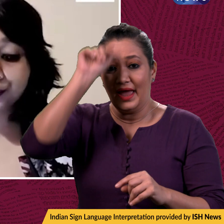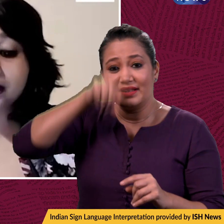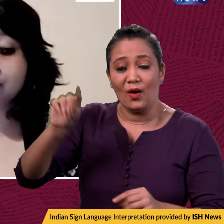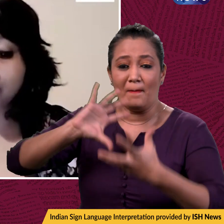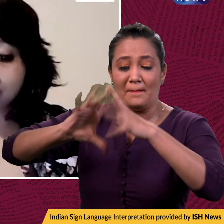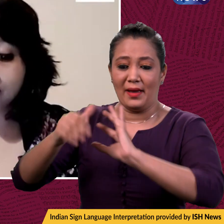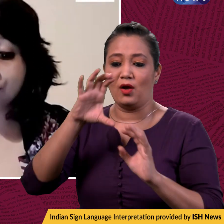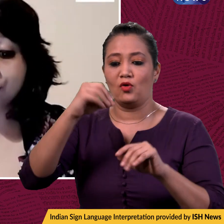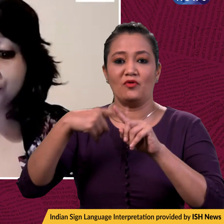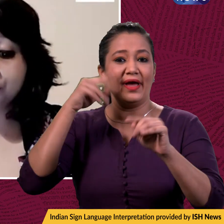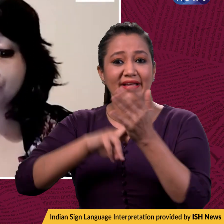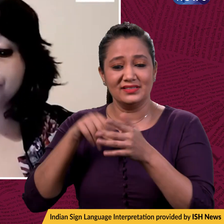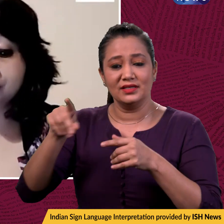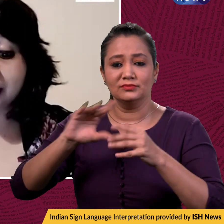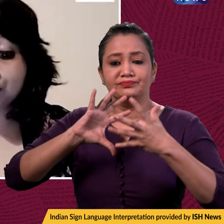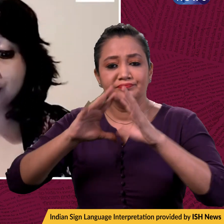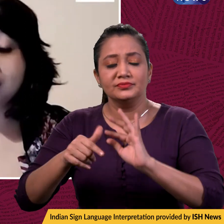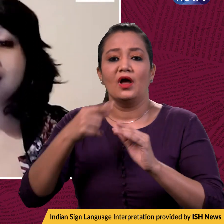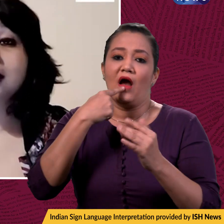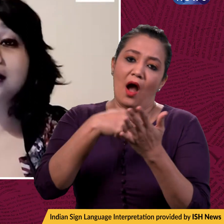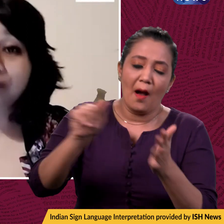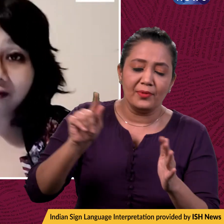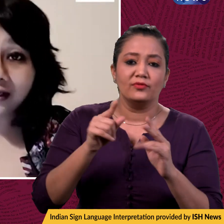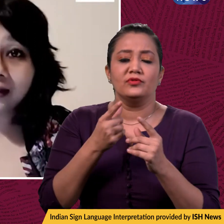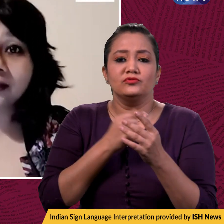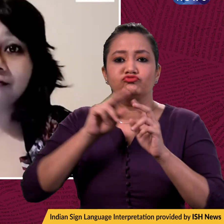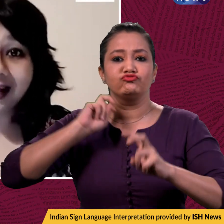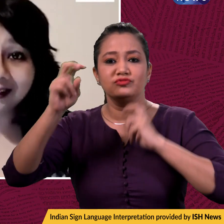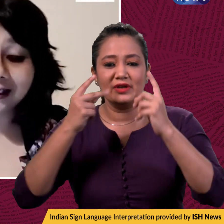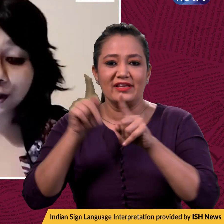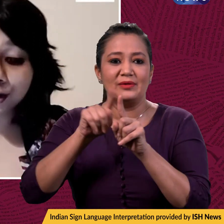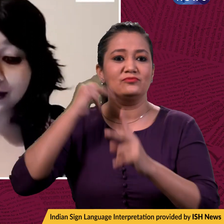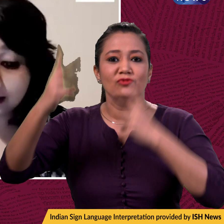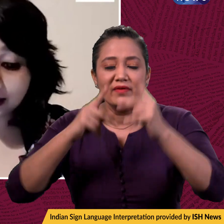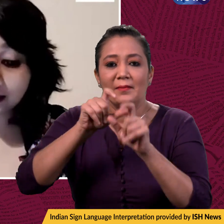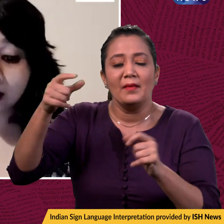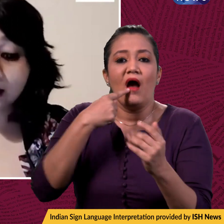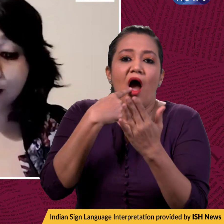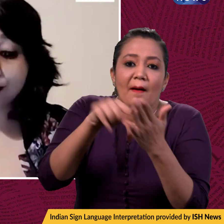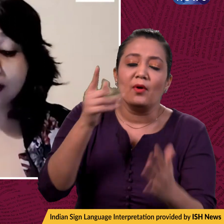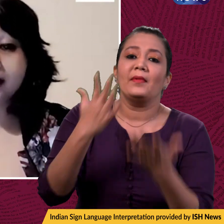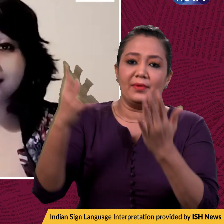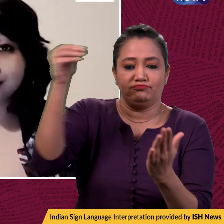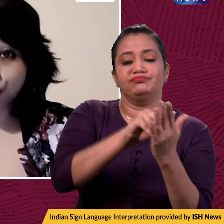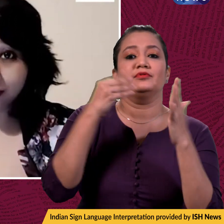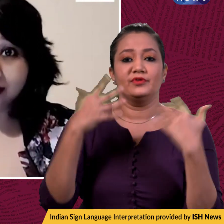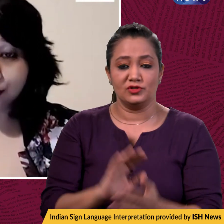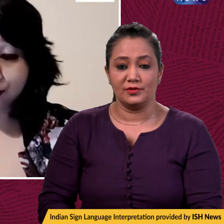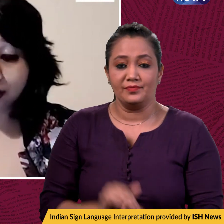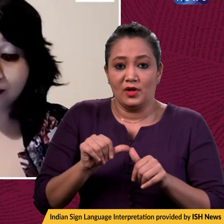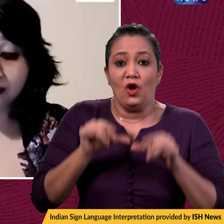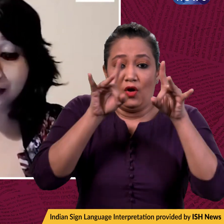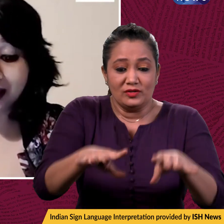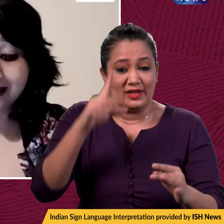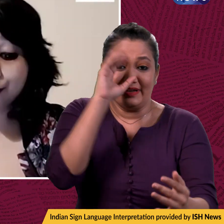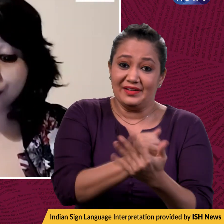Covaxin would be recognized for the purpose of establishing a traveler's vaccination status. Now, Australia's